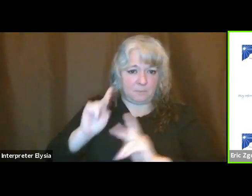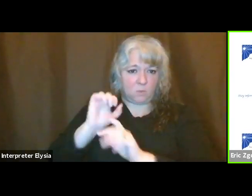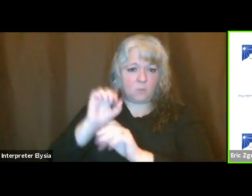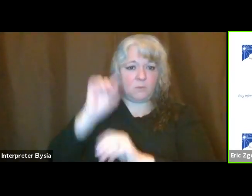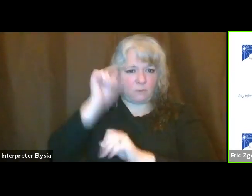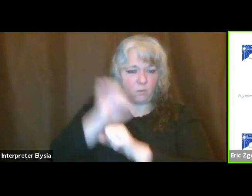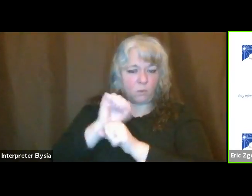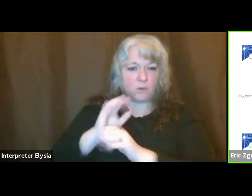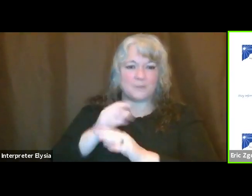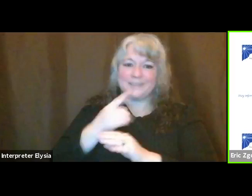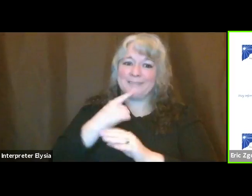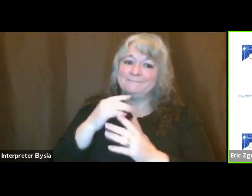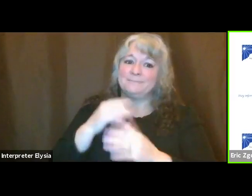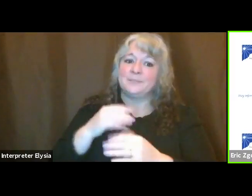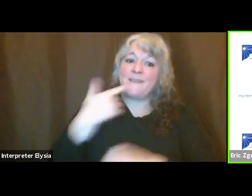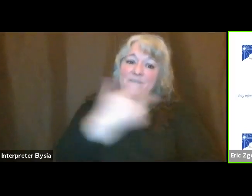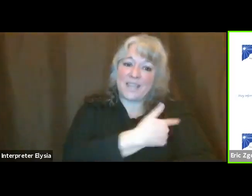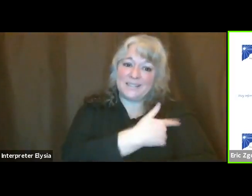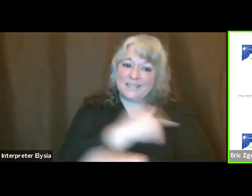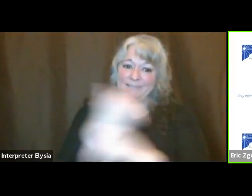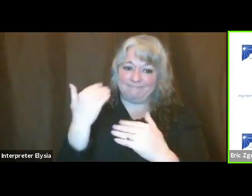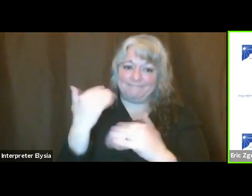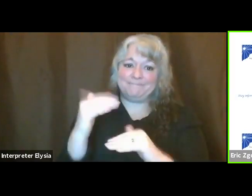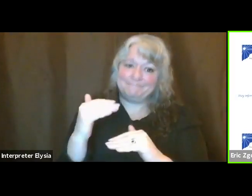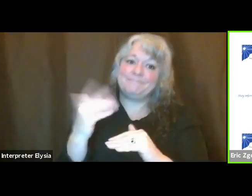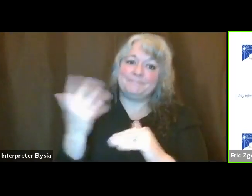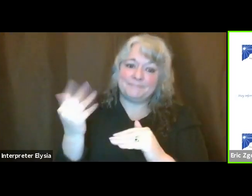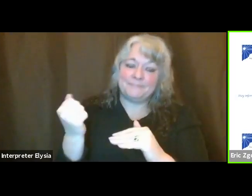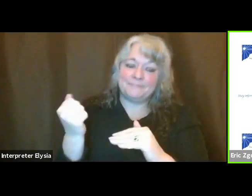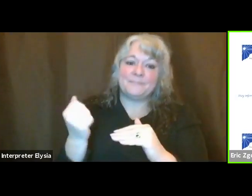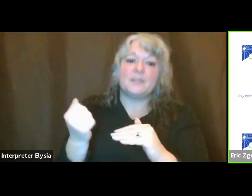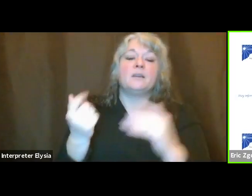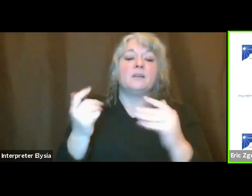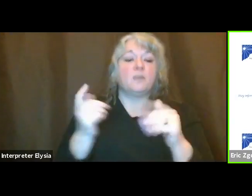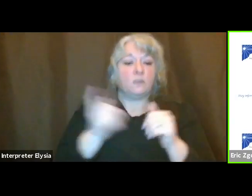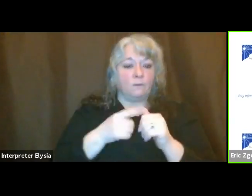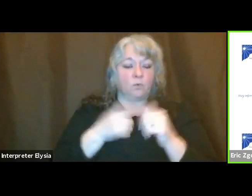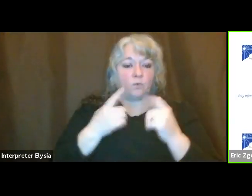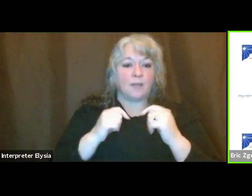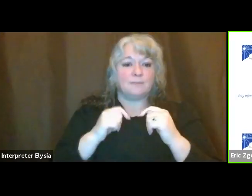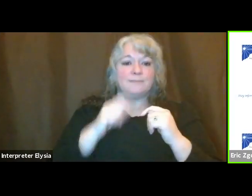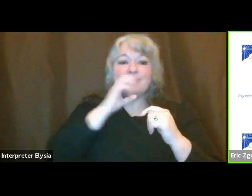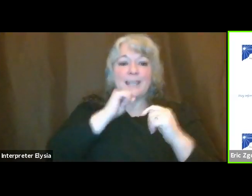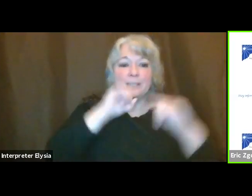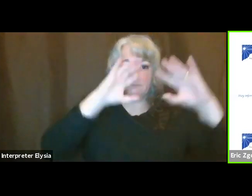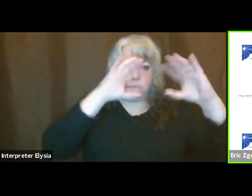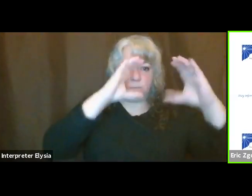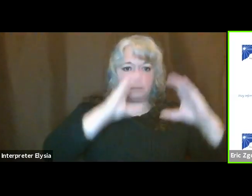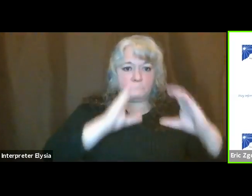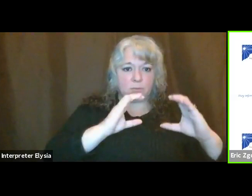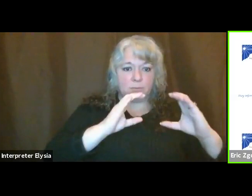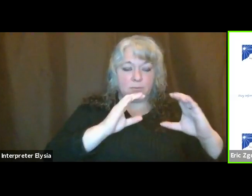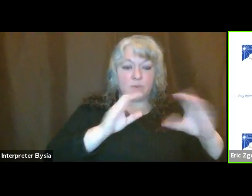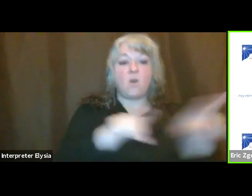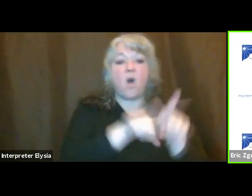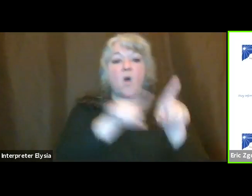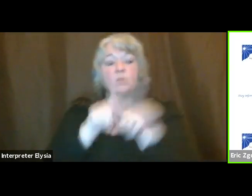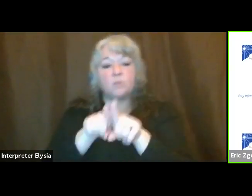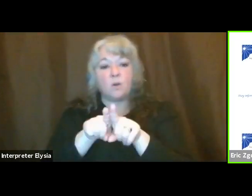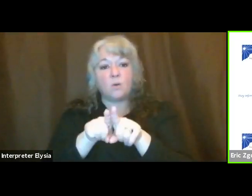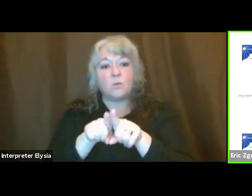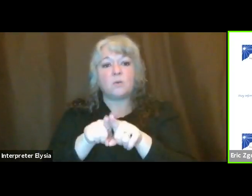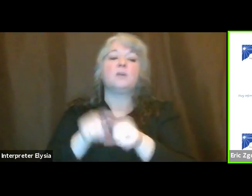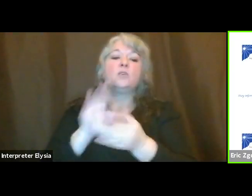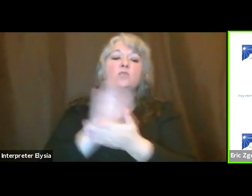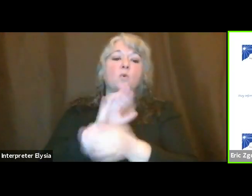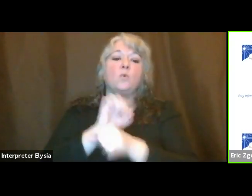vaccines. We're having to, again, do these age groups and now K through 12. So again, how do we make this all mesh?